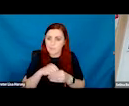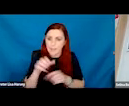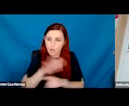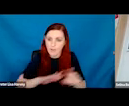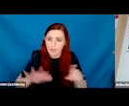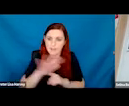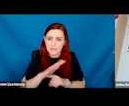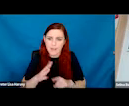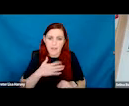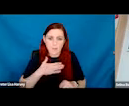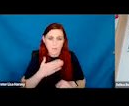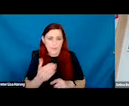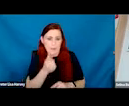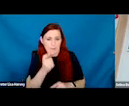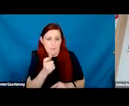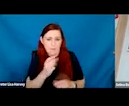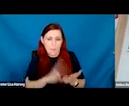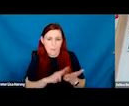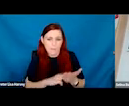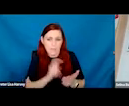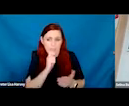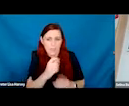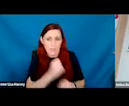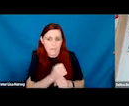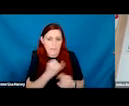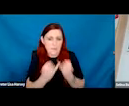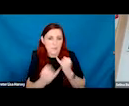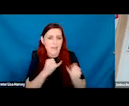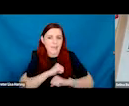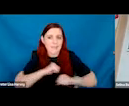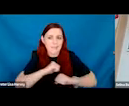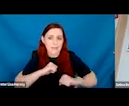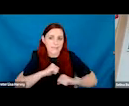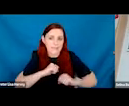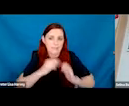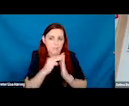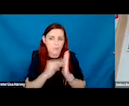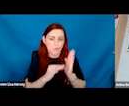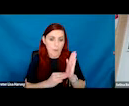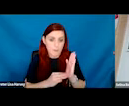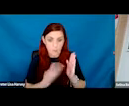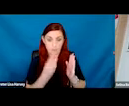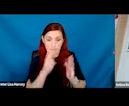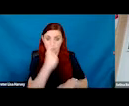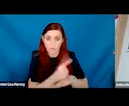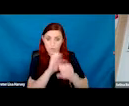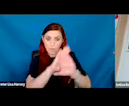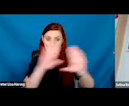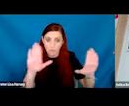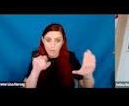tell you about our inclusive play spaces programme to demonstrate this. The slide on screen now is an aerial